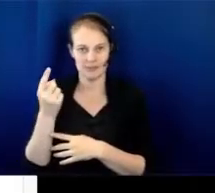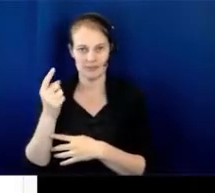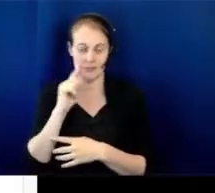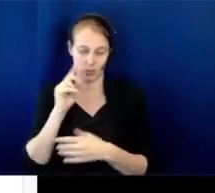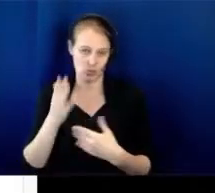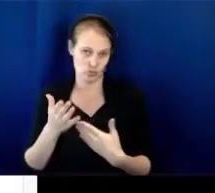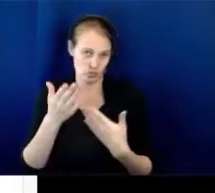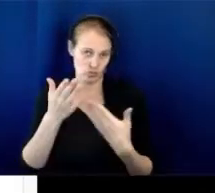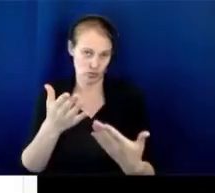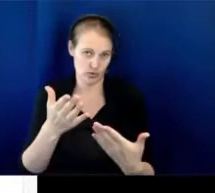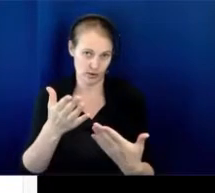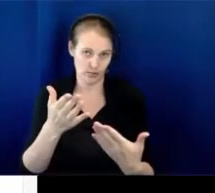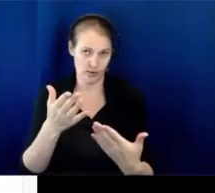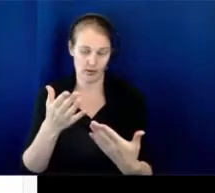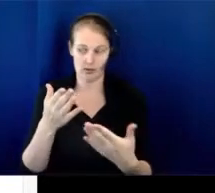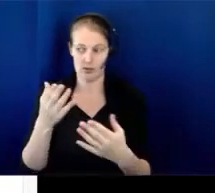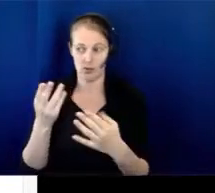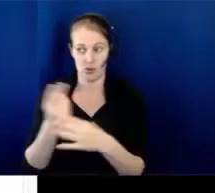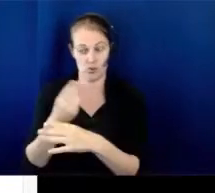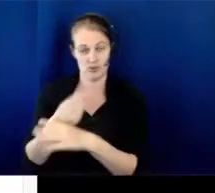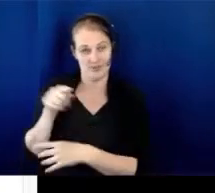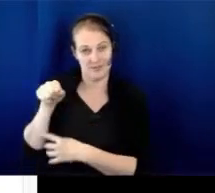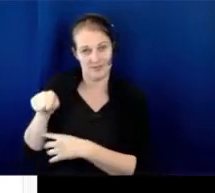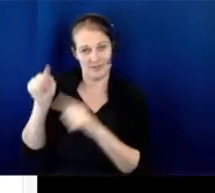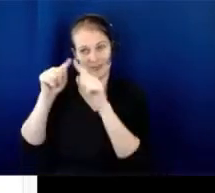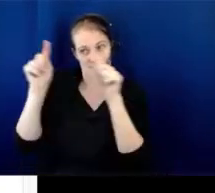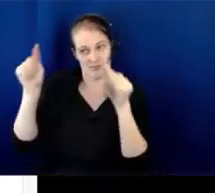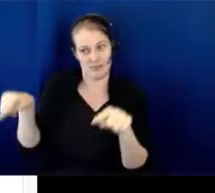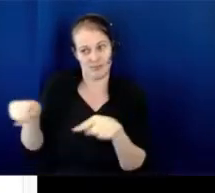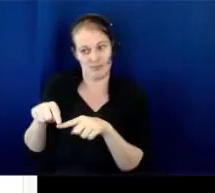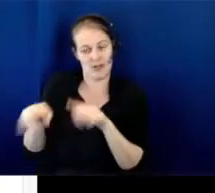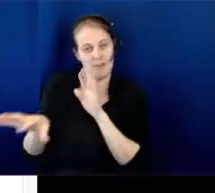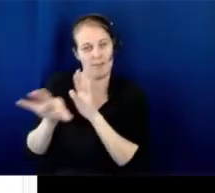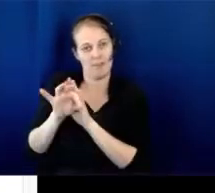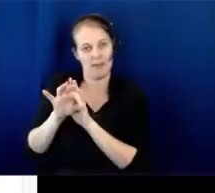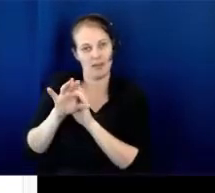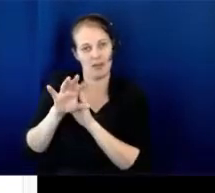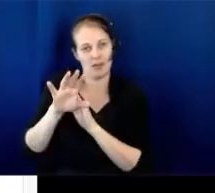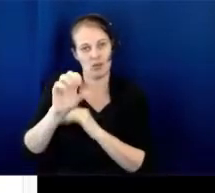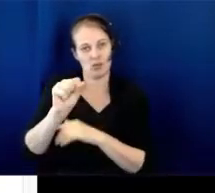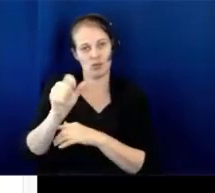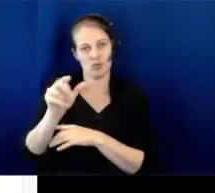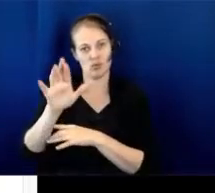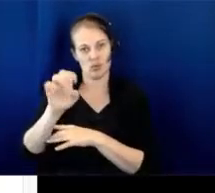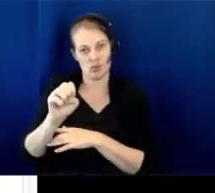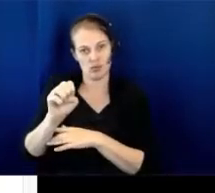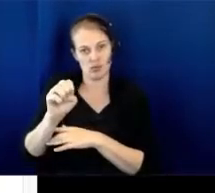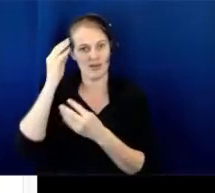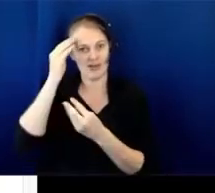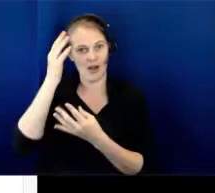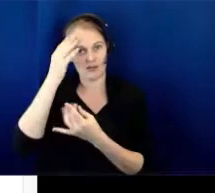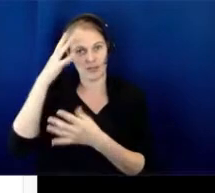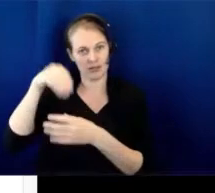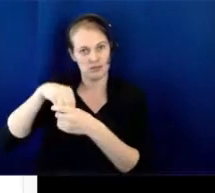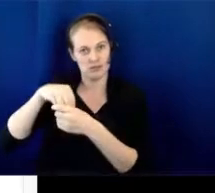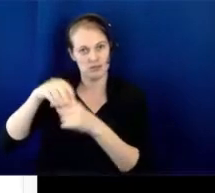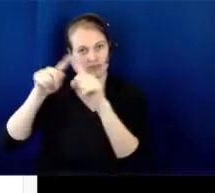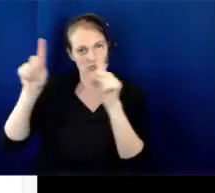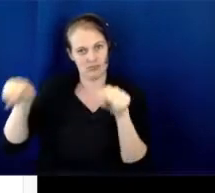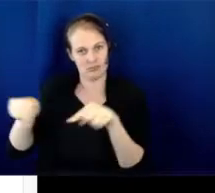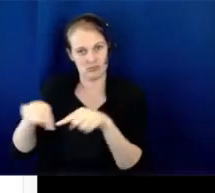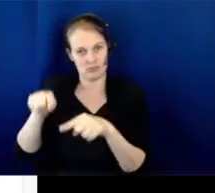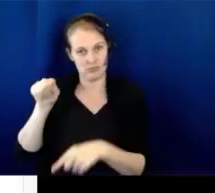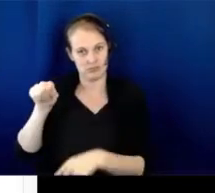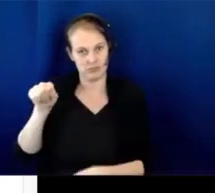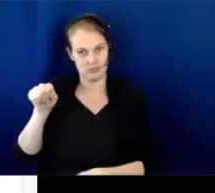recommend going through here and selecting your source and putting your content in that secondary screen.